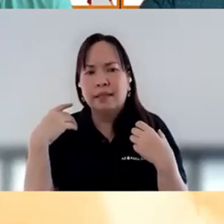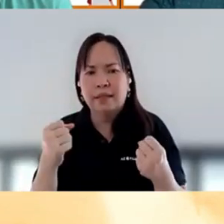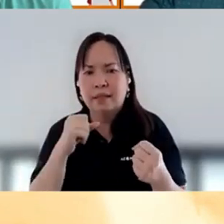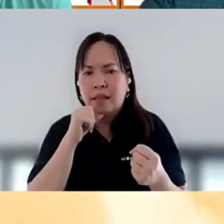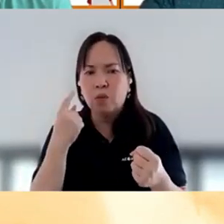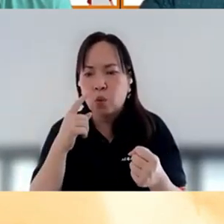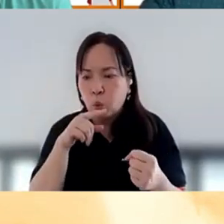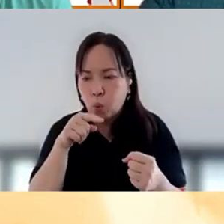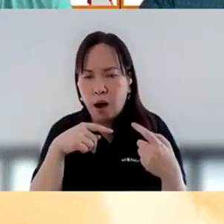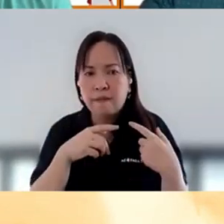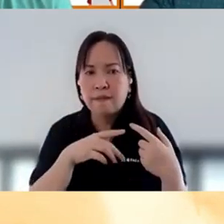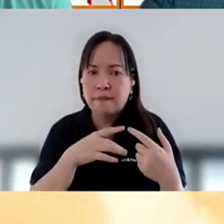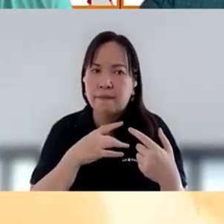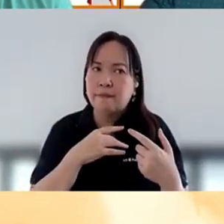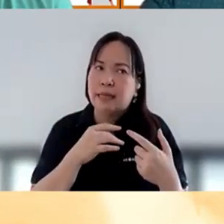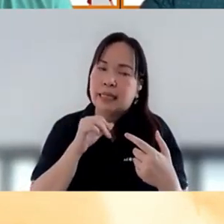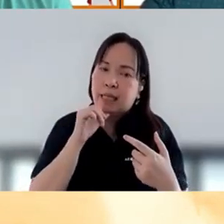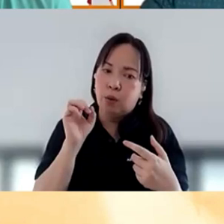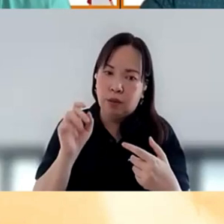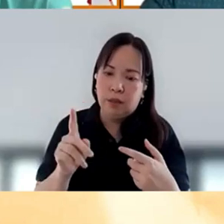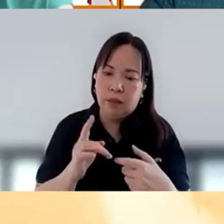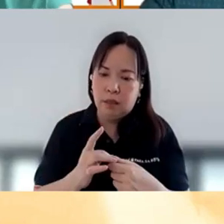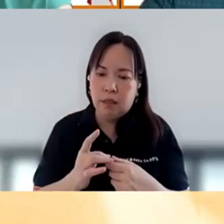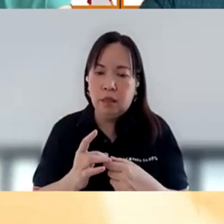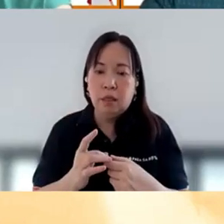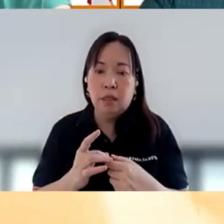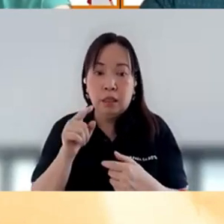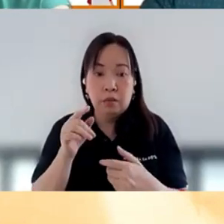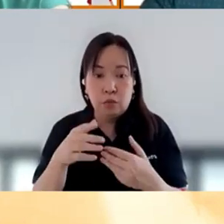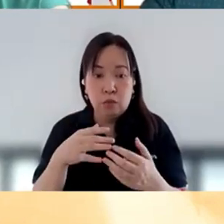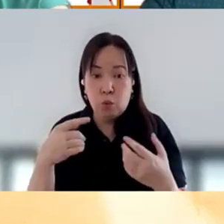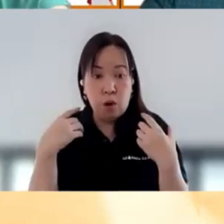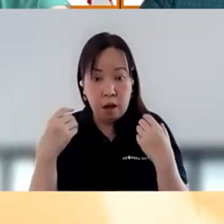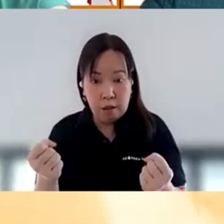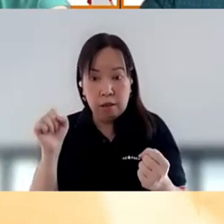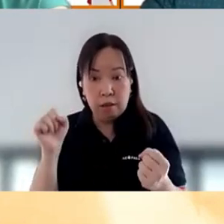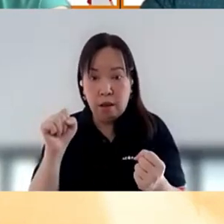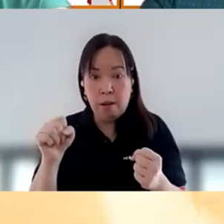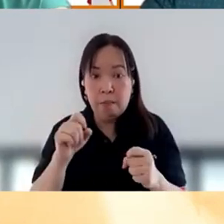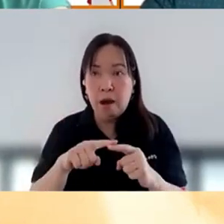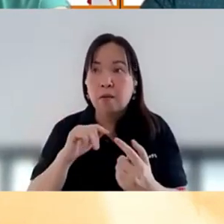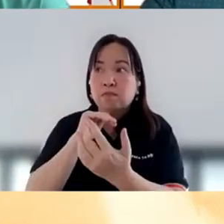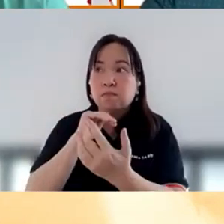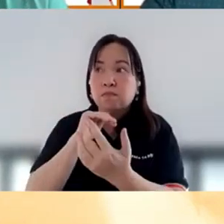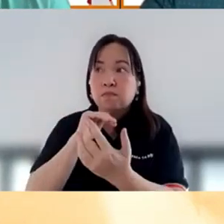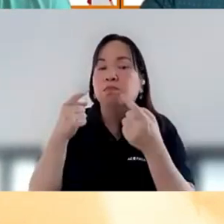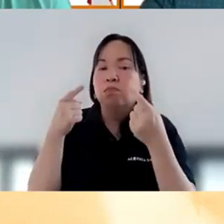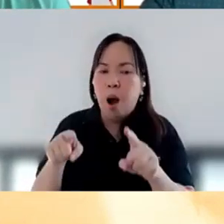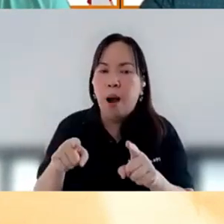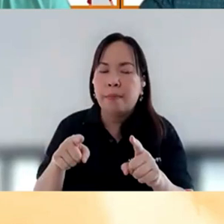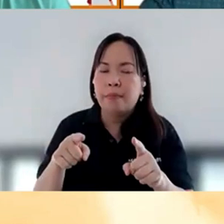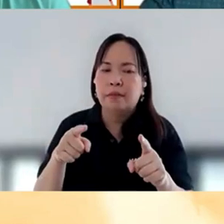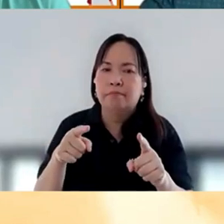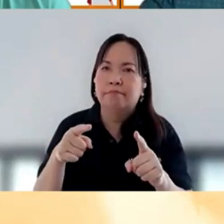eh. Even if you're healthy, yung pag-prevent natin na magkaroon tayo ng conditions,